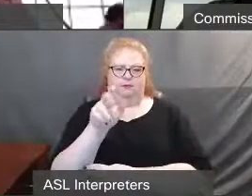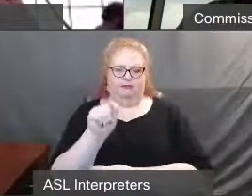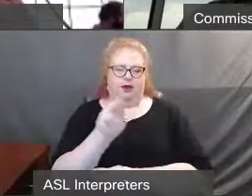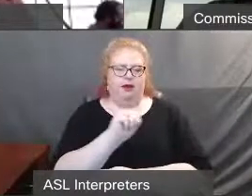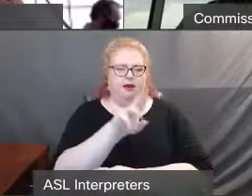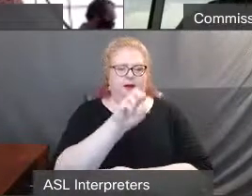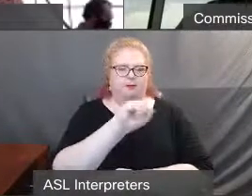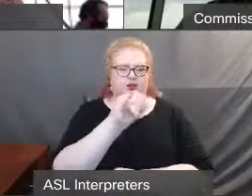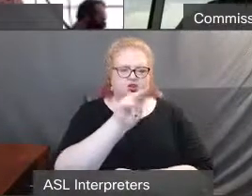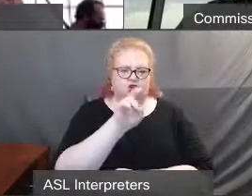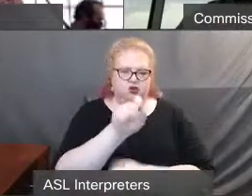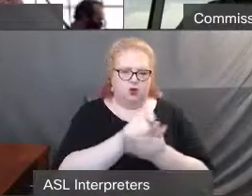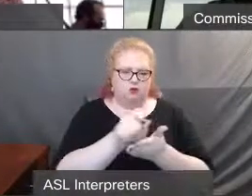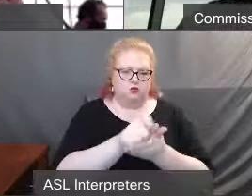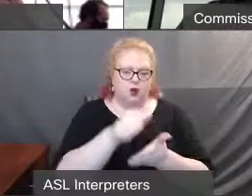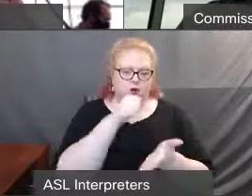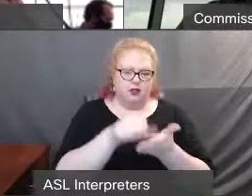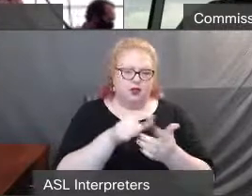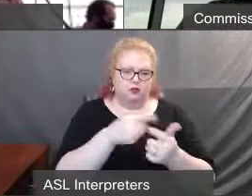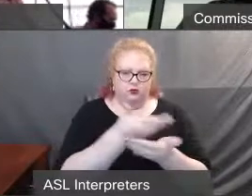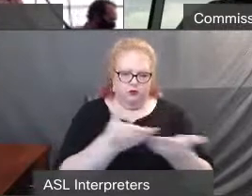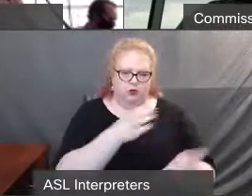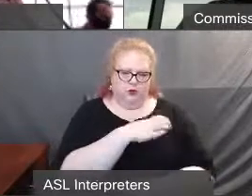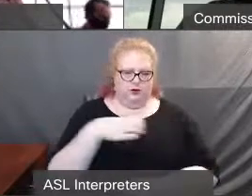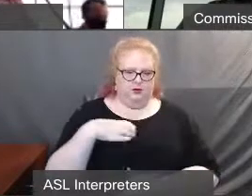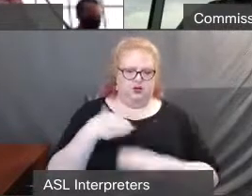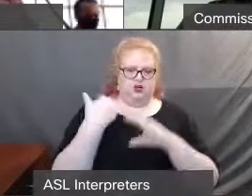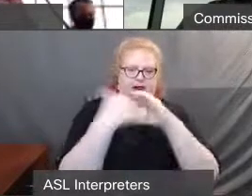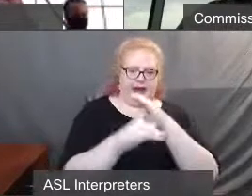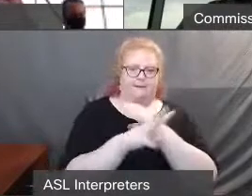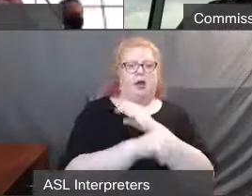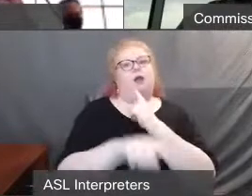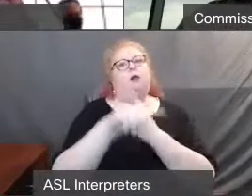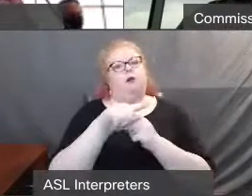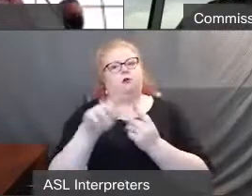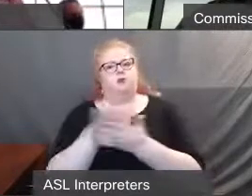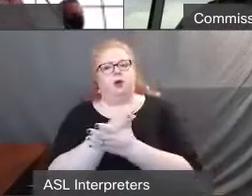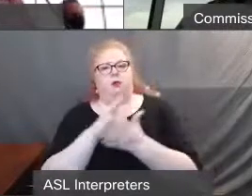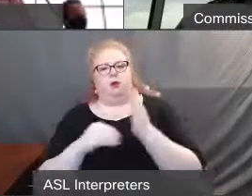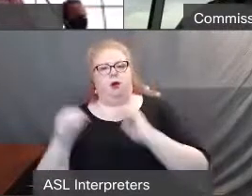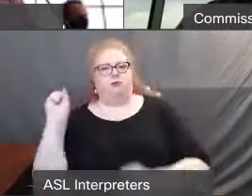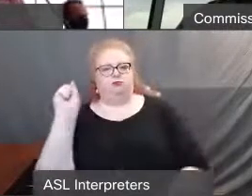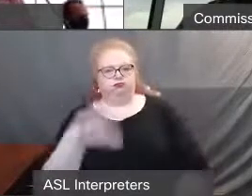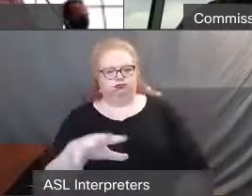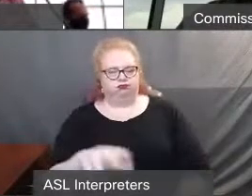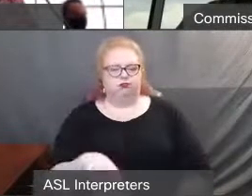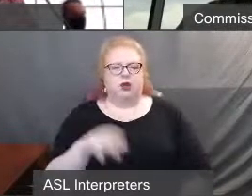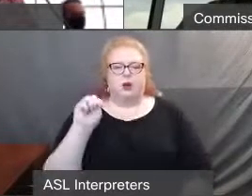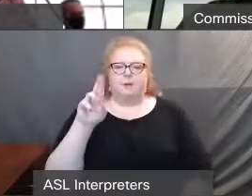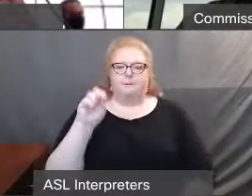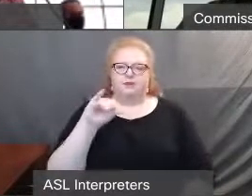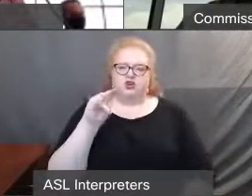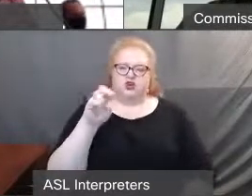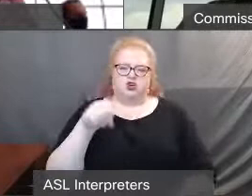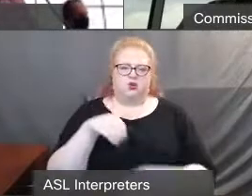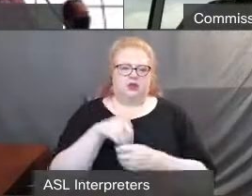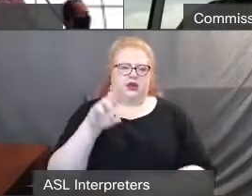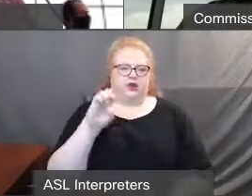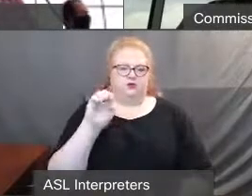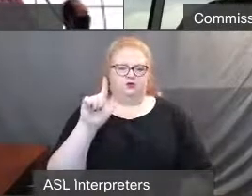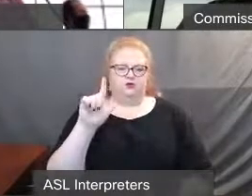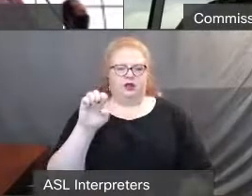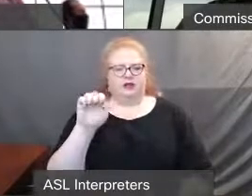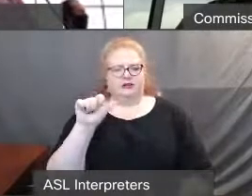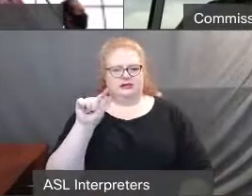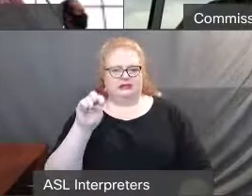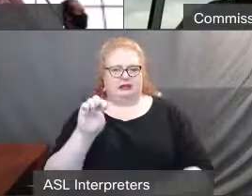the commission. I think she emailed it and sent a hard copy. Ms. Jones has been in the residential real estate business for 41 years. I